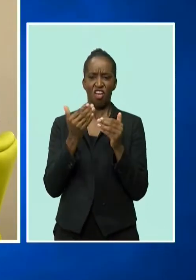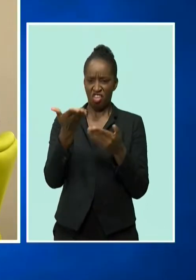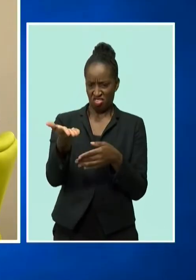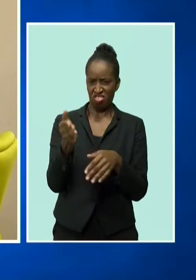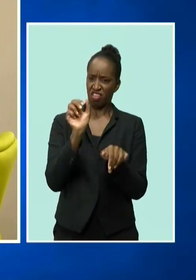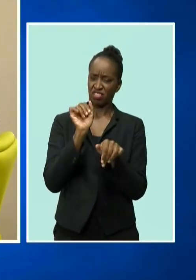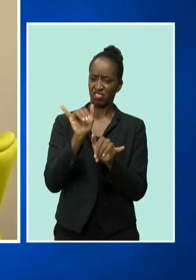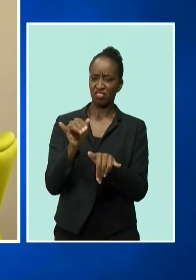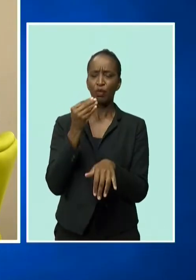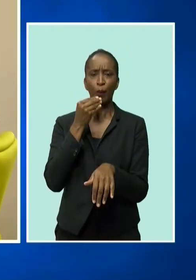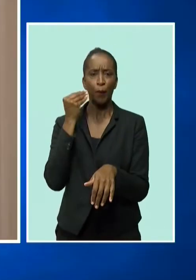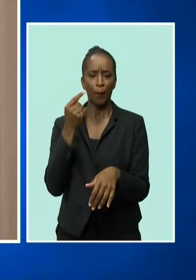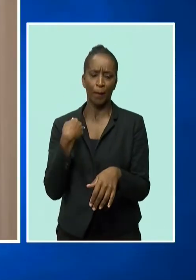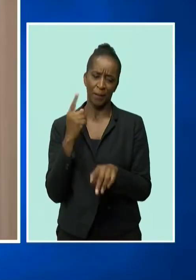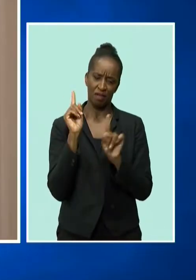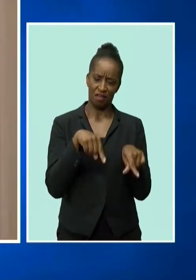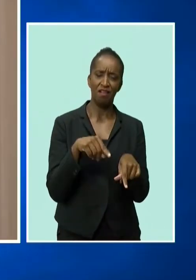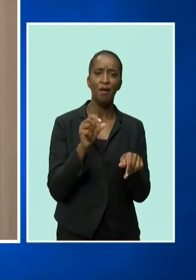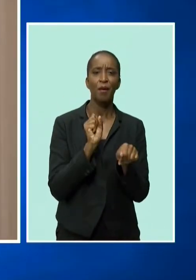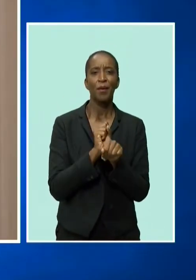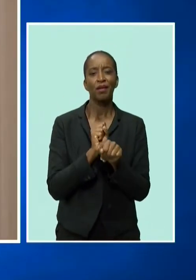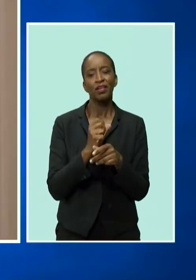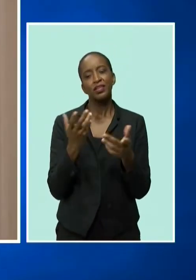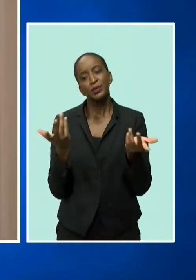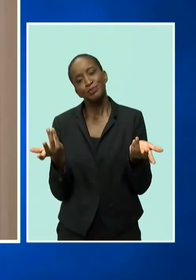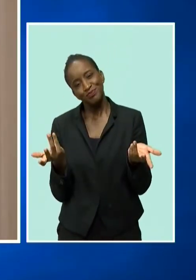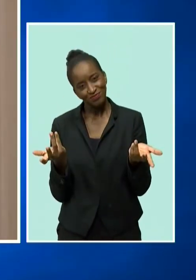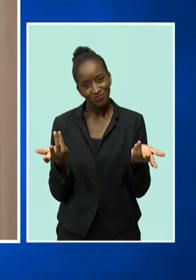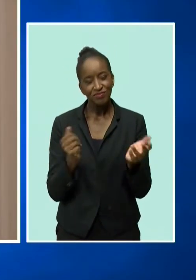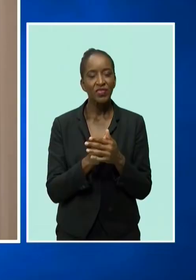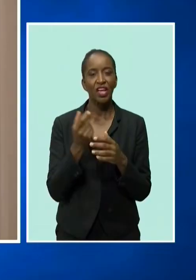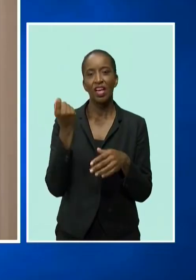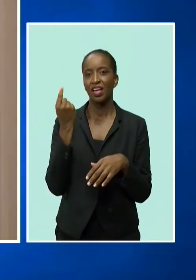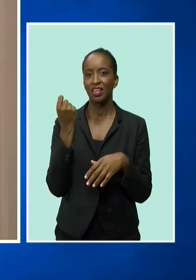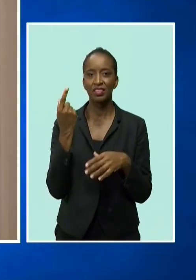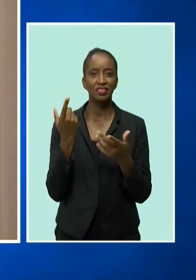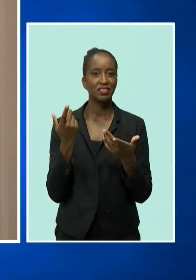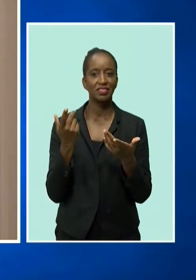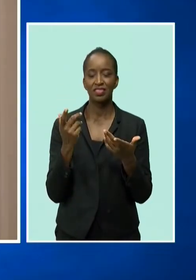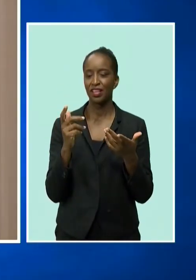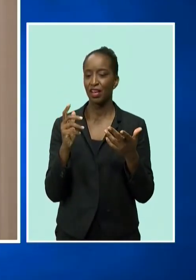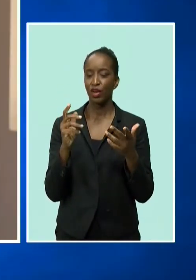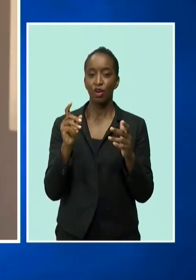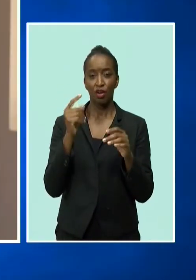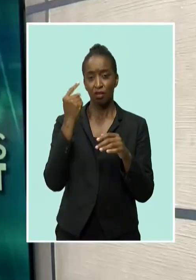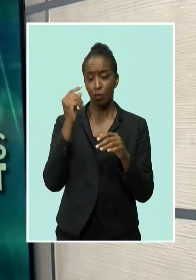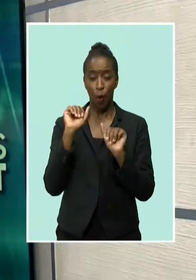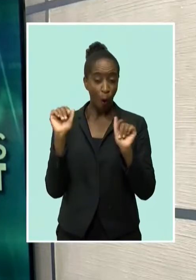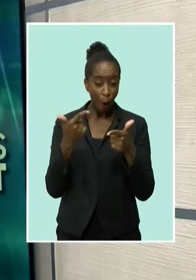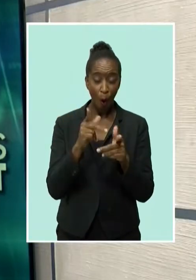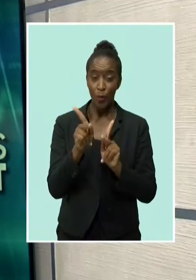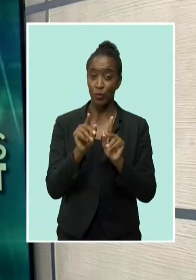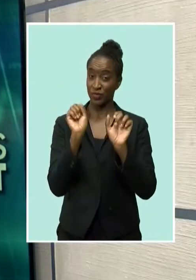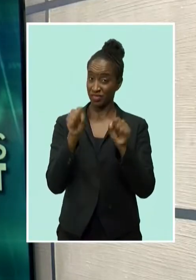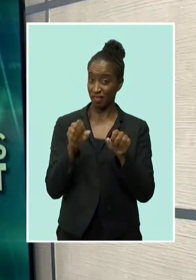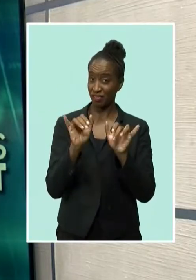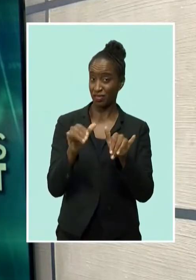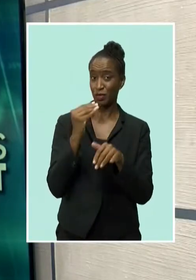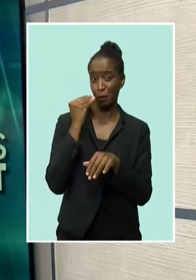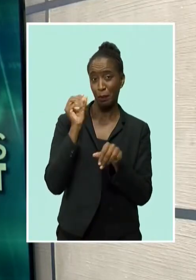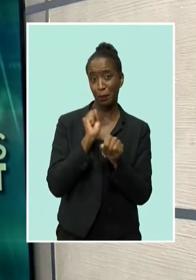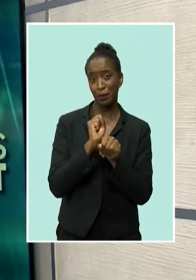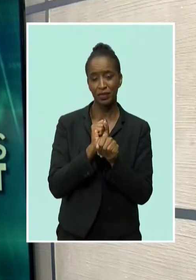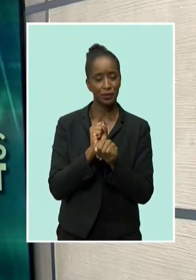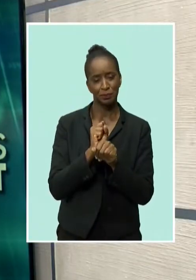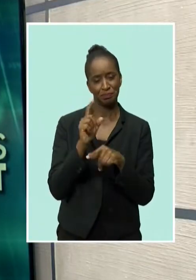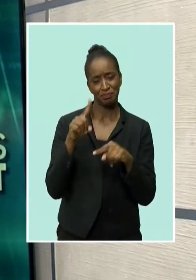things that it can be good and it can be bad. And it doesn't work for everyone in every situation. Ms. Mears-Granville says